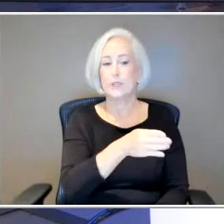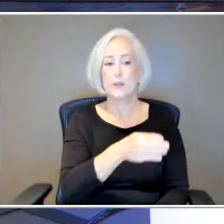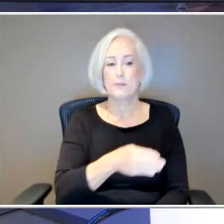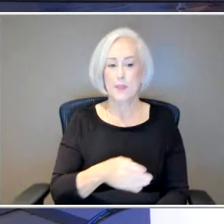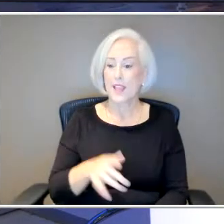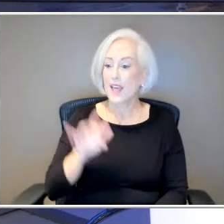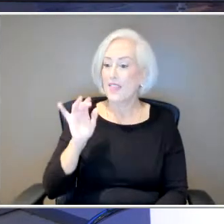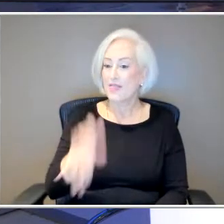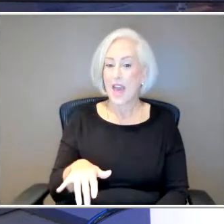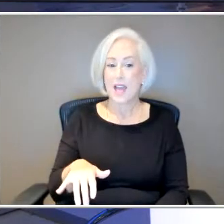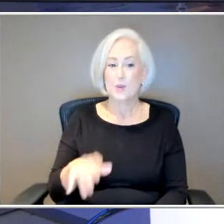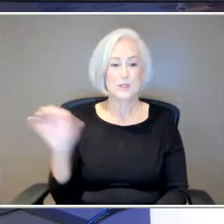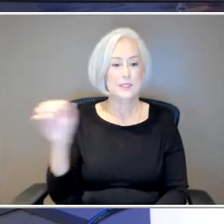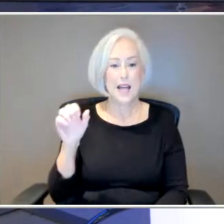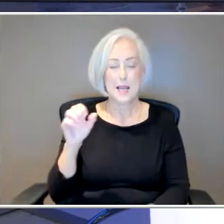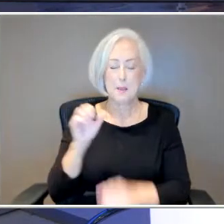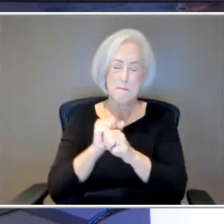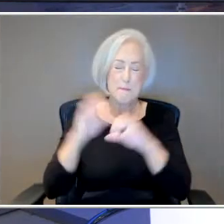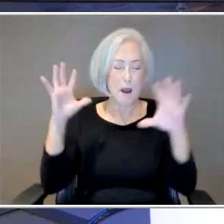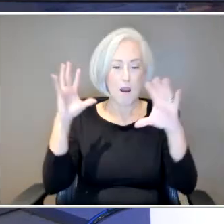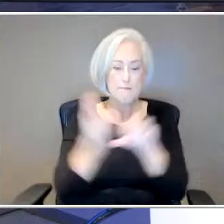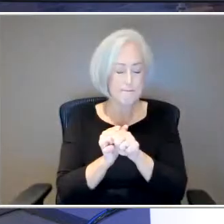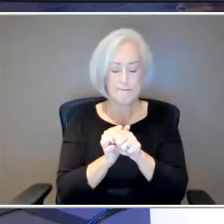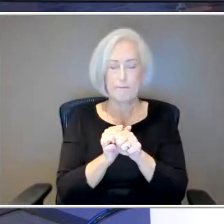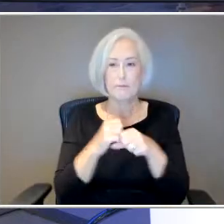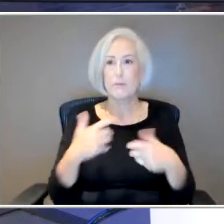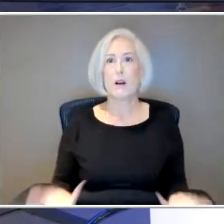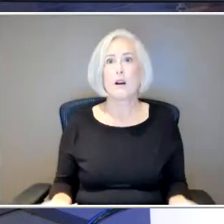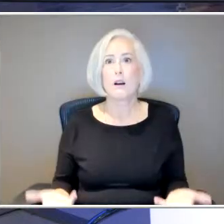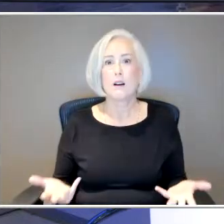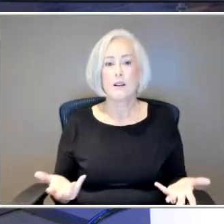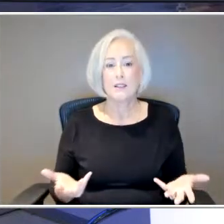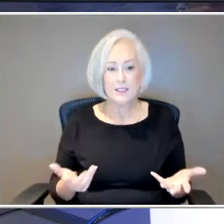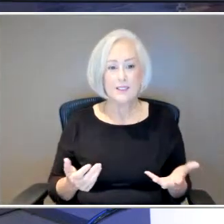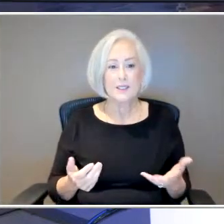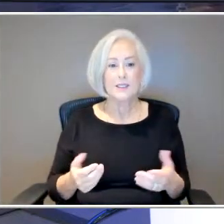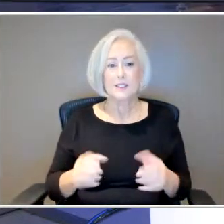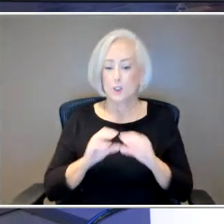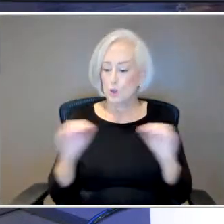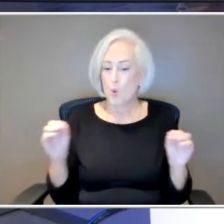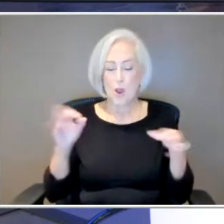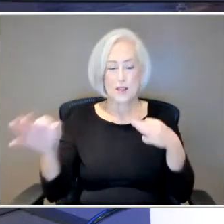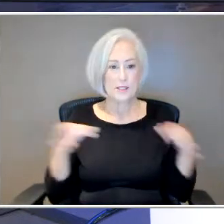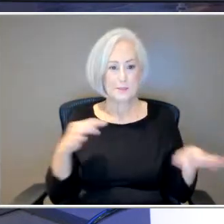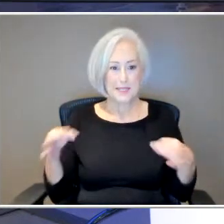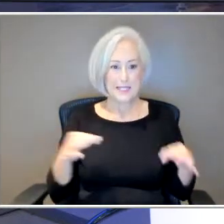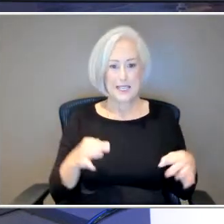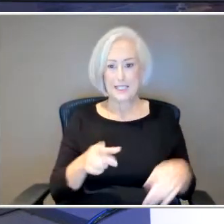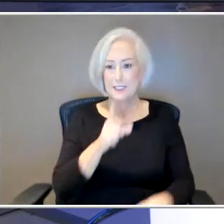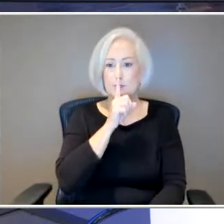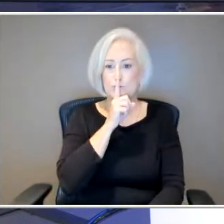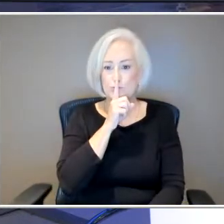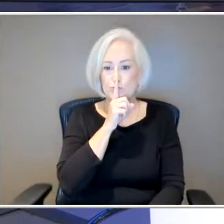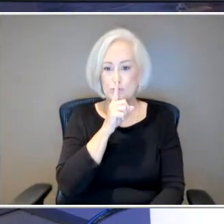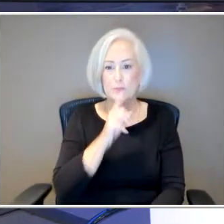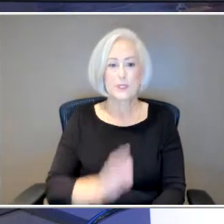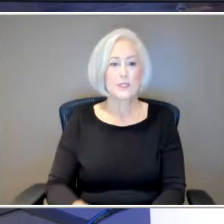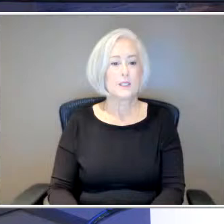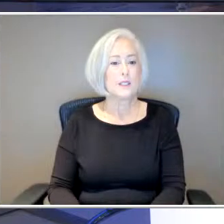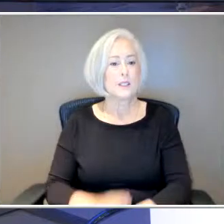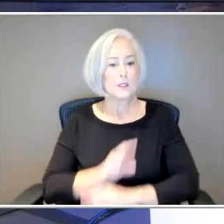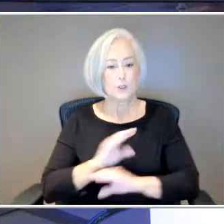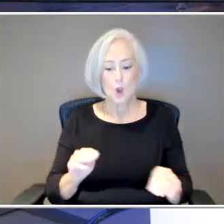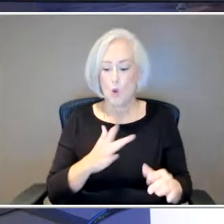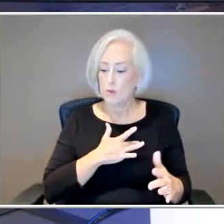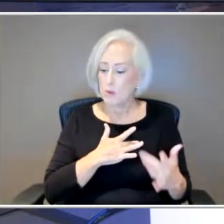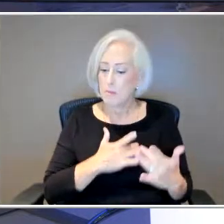atomic bomb. In your lap. Yes. And With no explanation. Right, no bedside manner, No. no compassion. No. You're